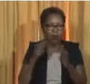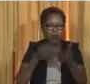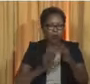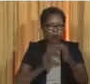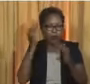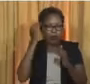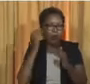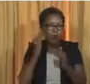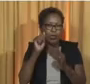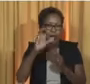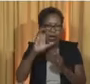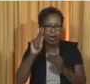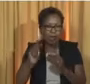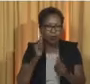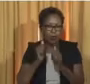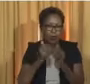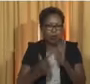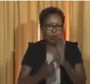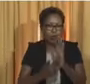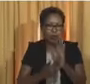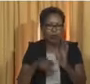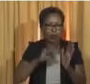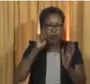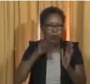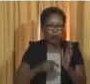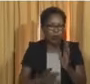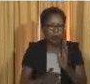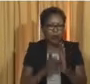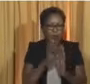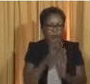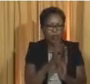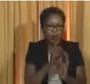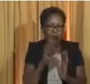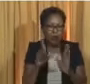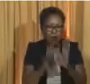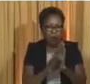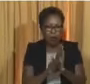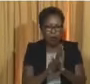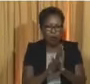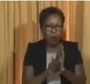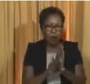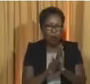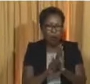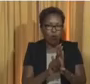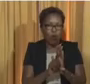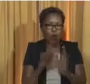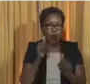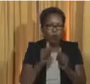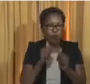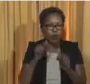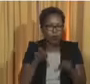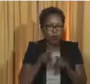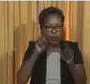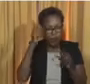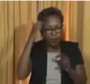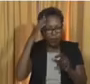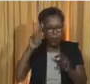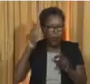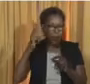that we must develop rich jurisprudence that respects Kenya's history and traditions